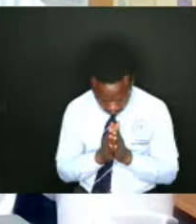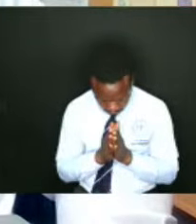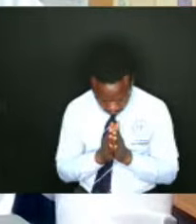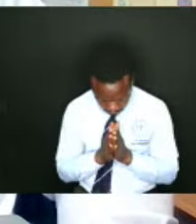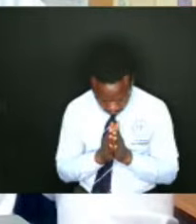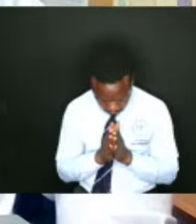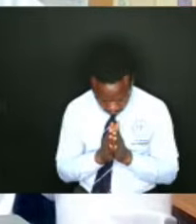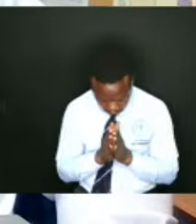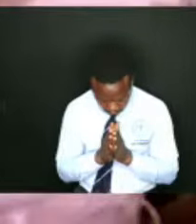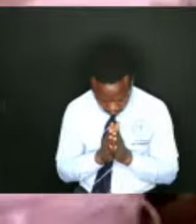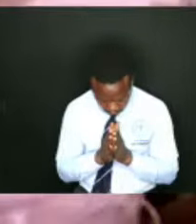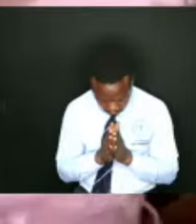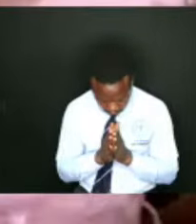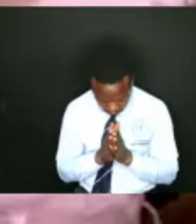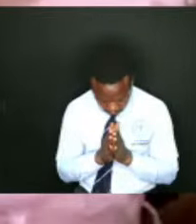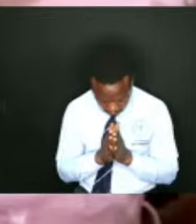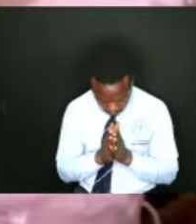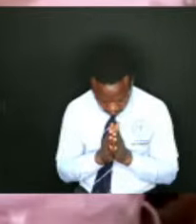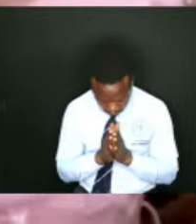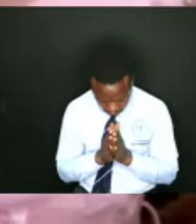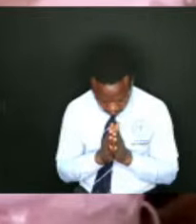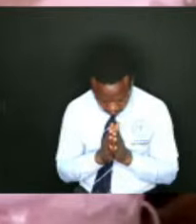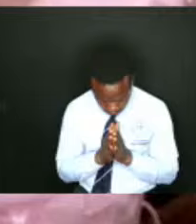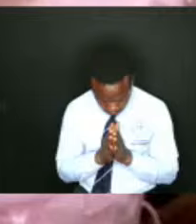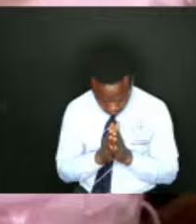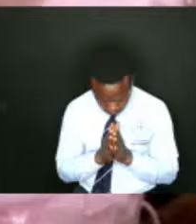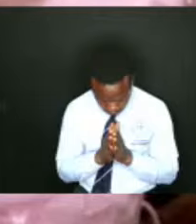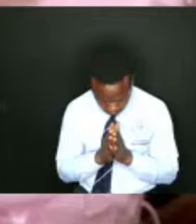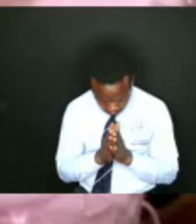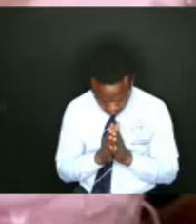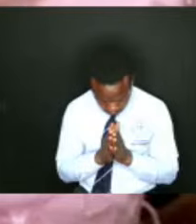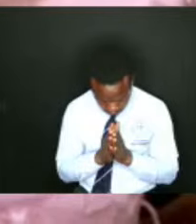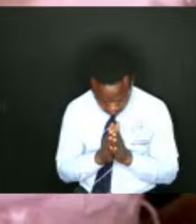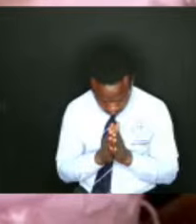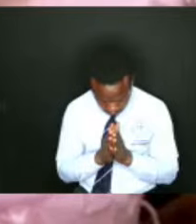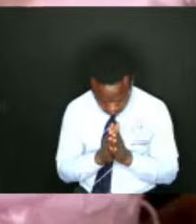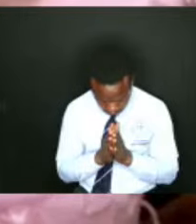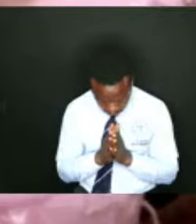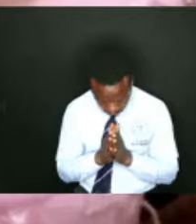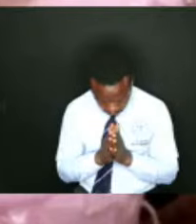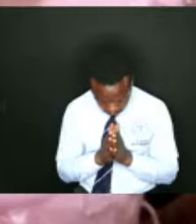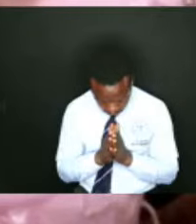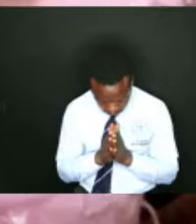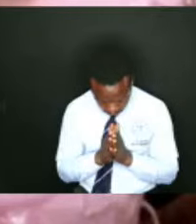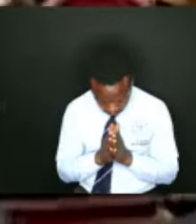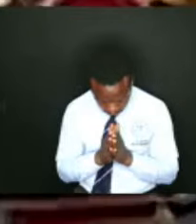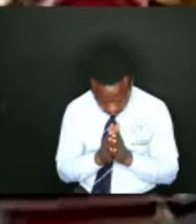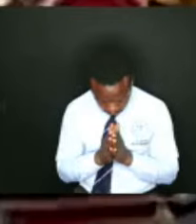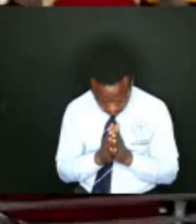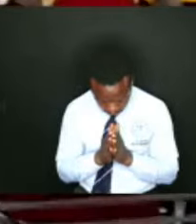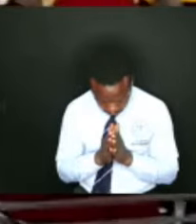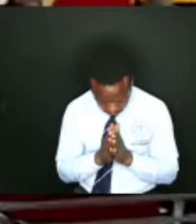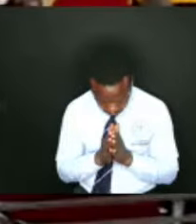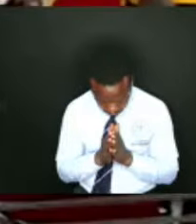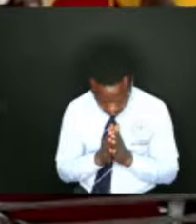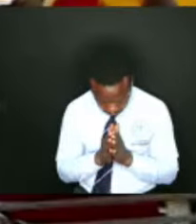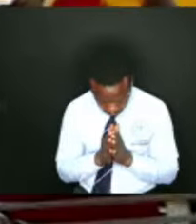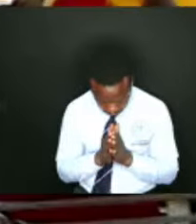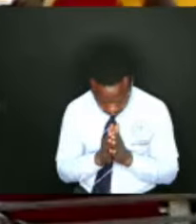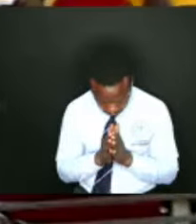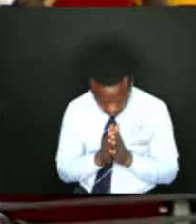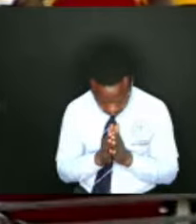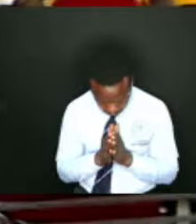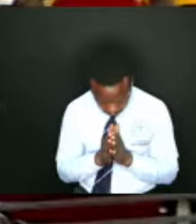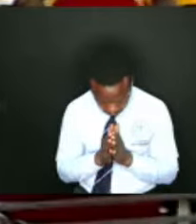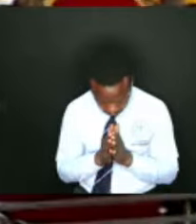Masolebe and the Lok, Mako, the Kalia, Ashalebe and the Senator of India, Lebre